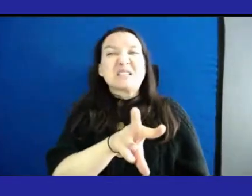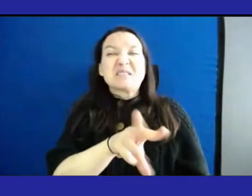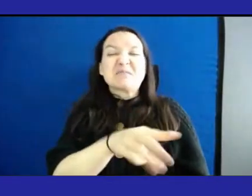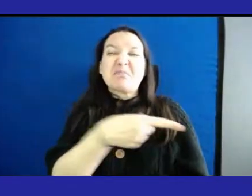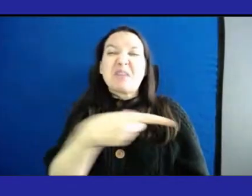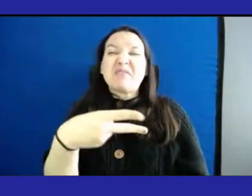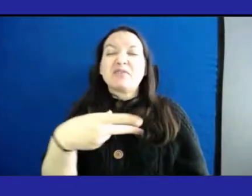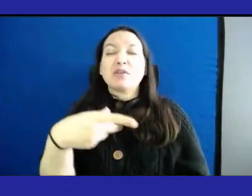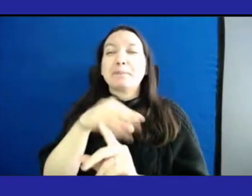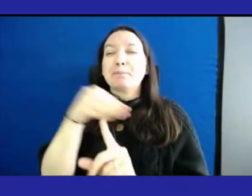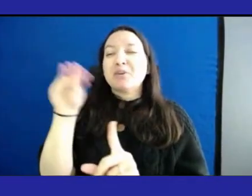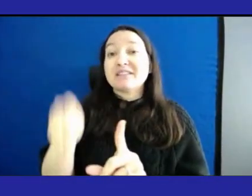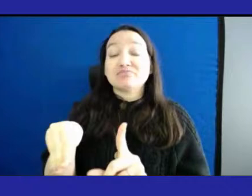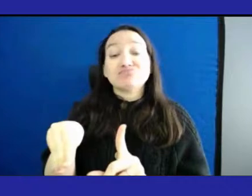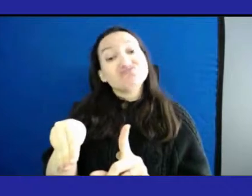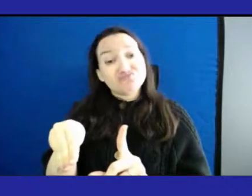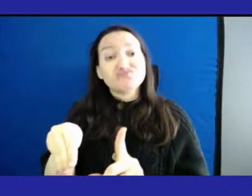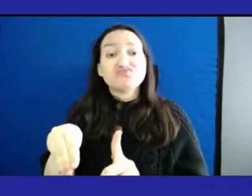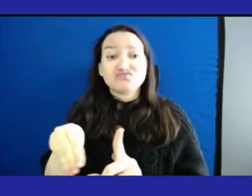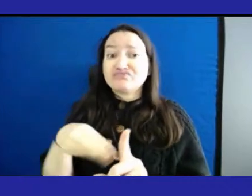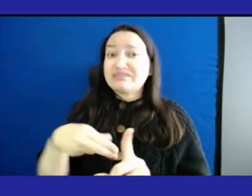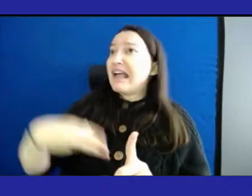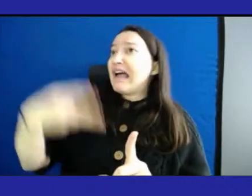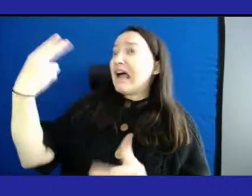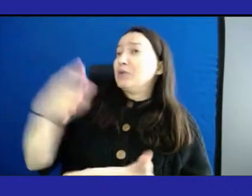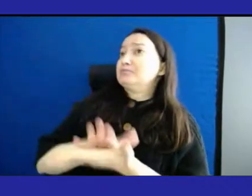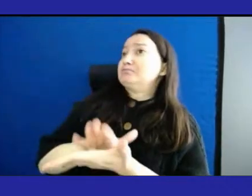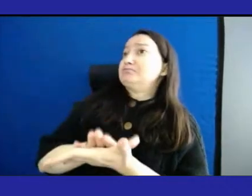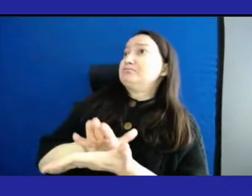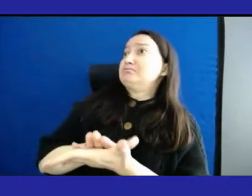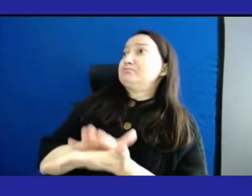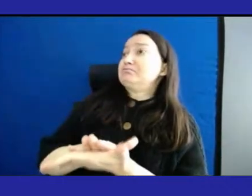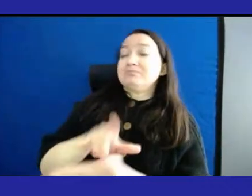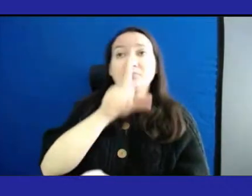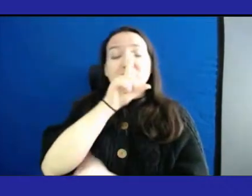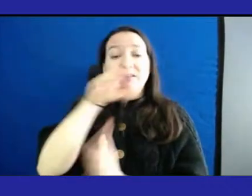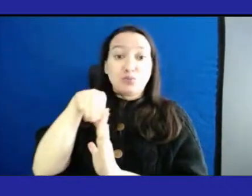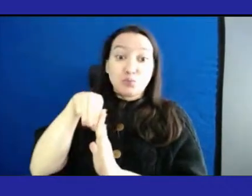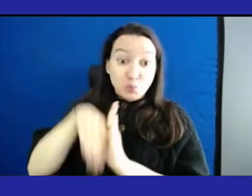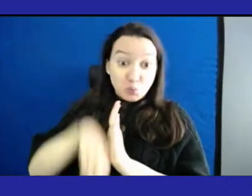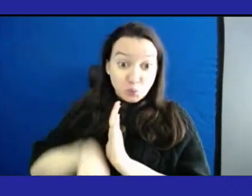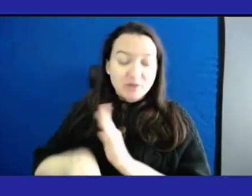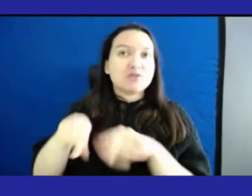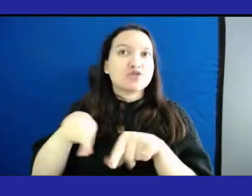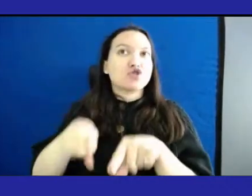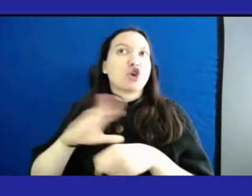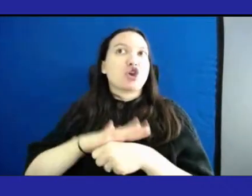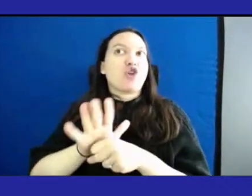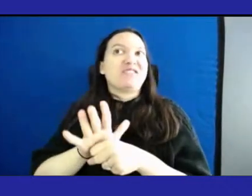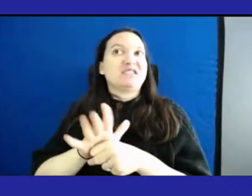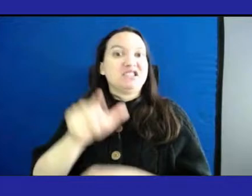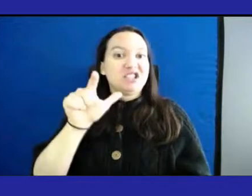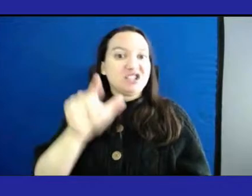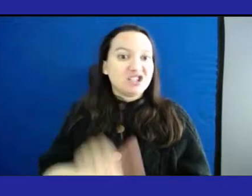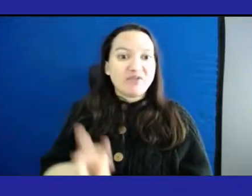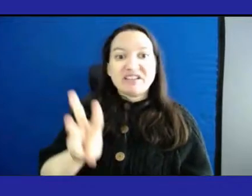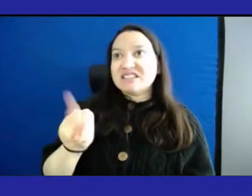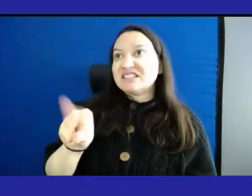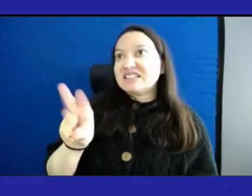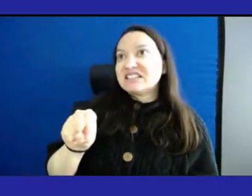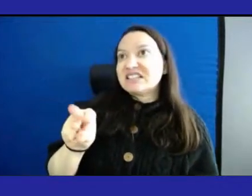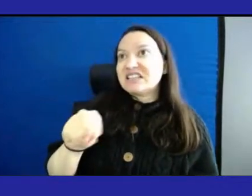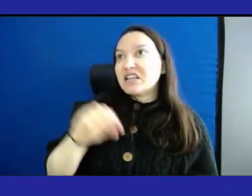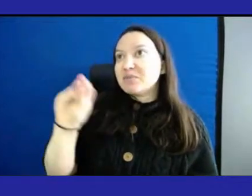66.5%, which was actually a high for us. We really took a nosedive during COVID, went as low as